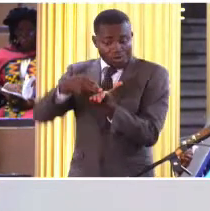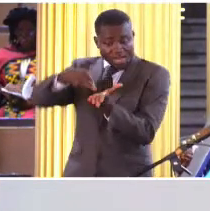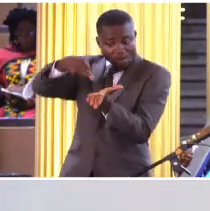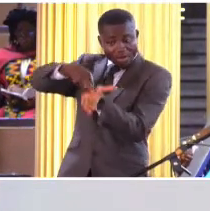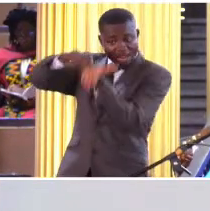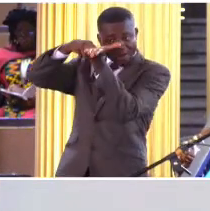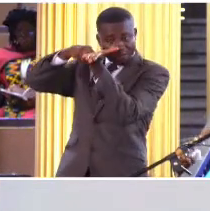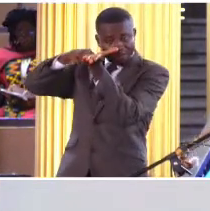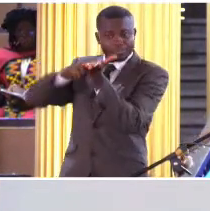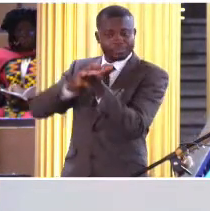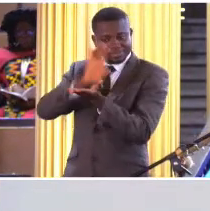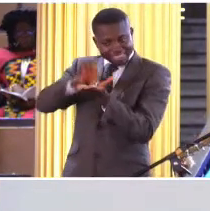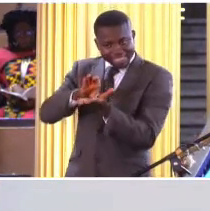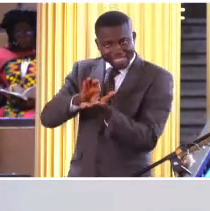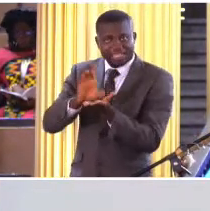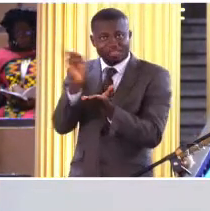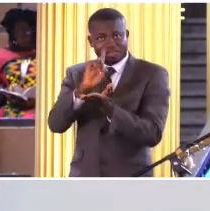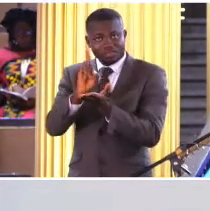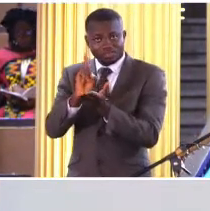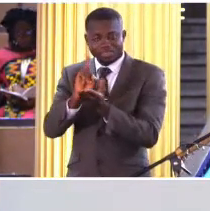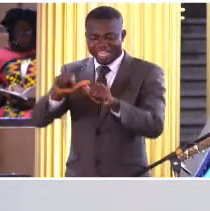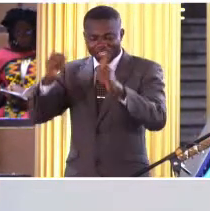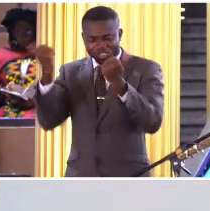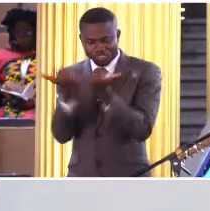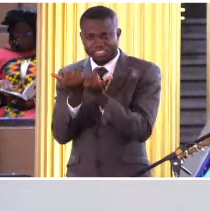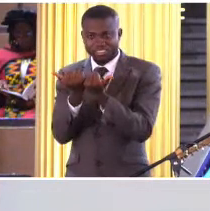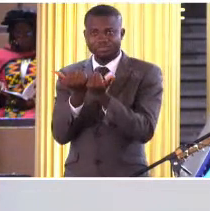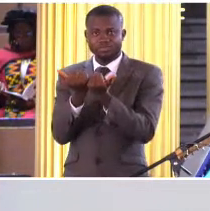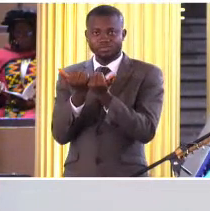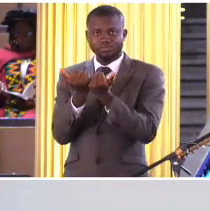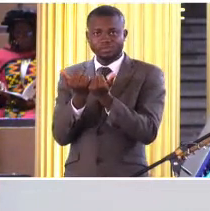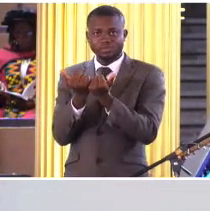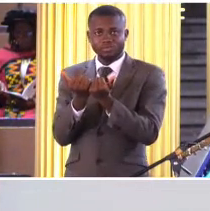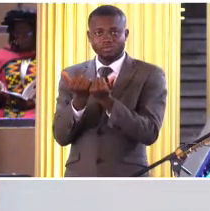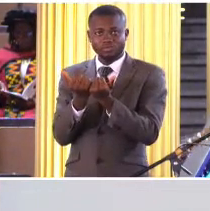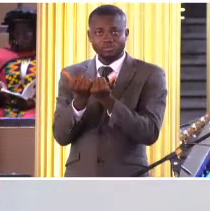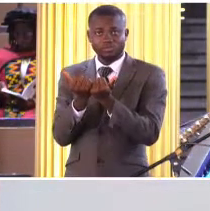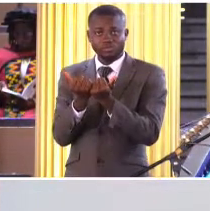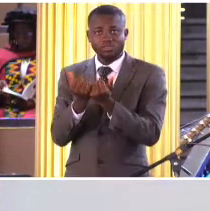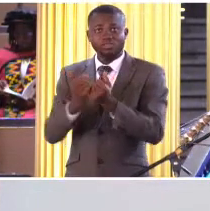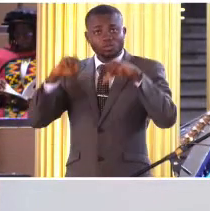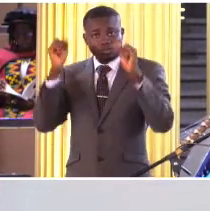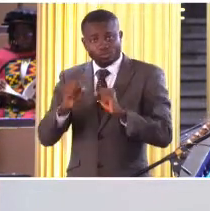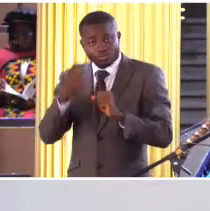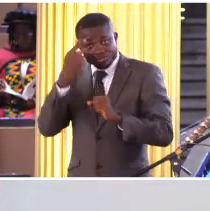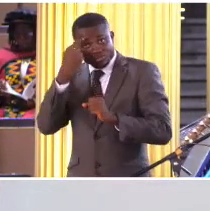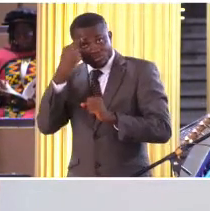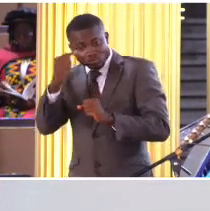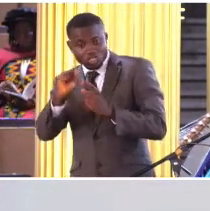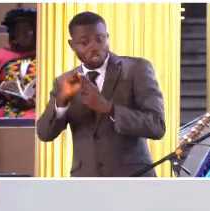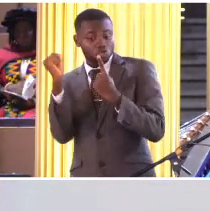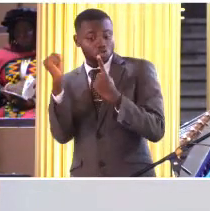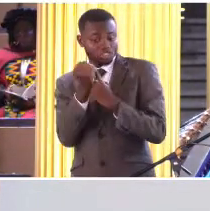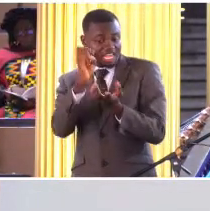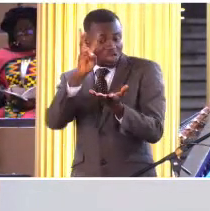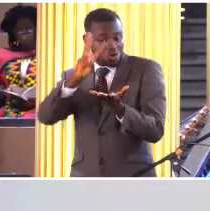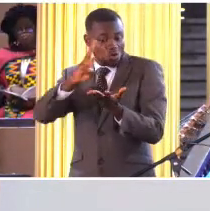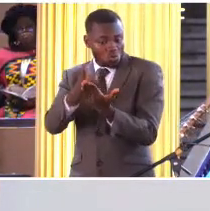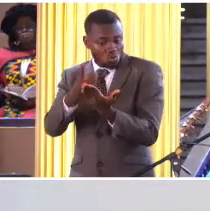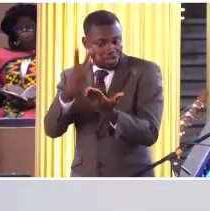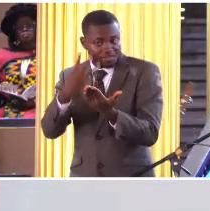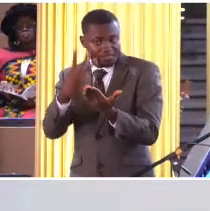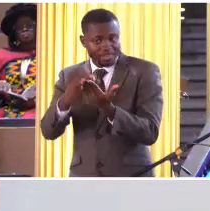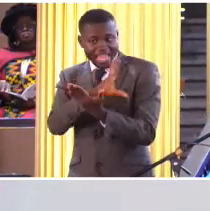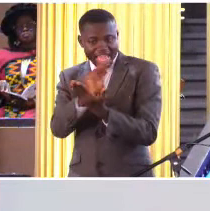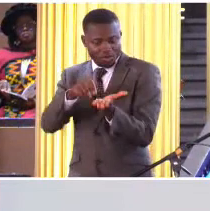the German Leprosy Relief Association, where he was responsible for overseeing social welfare and